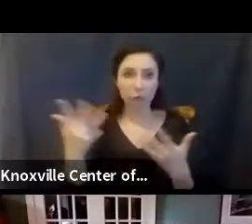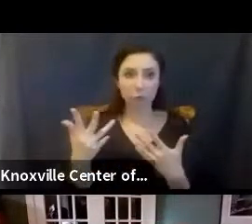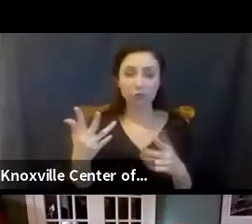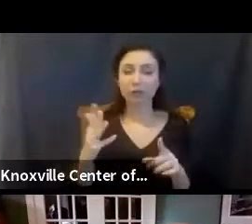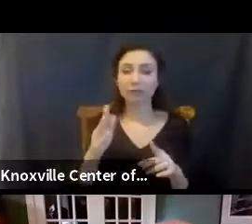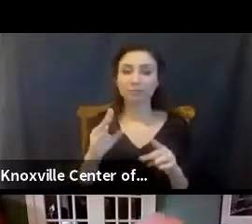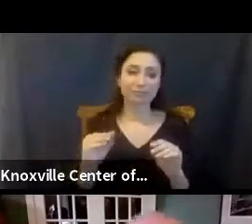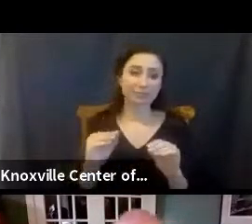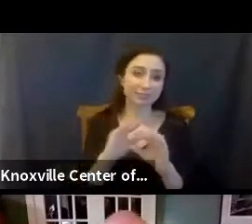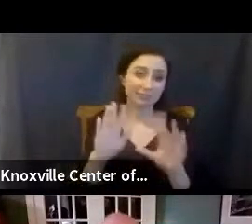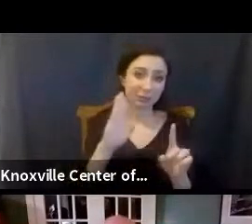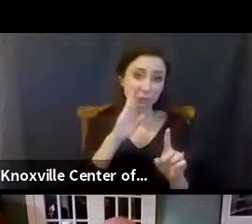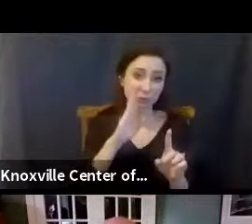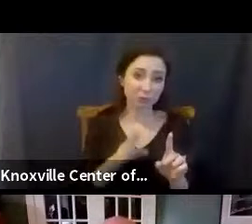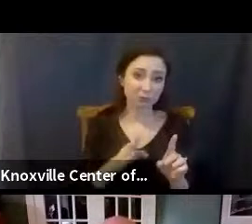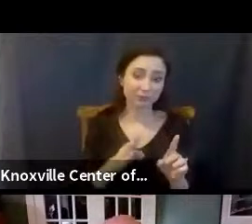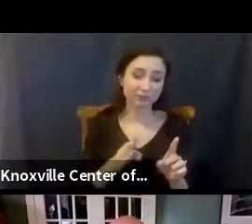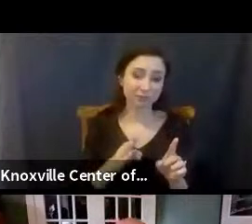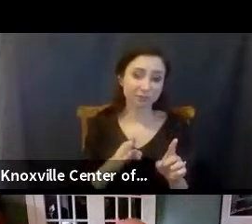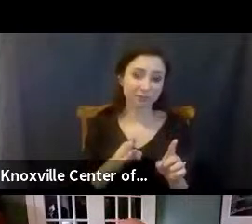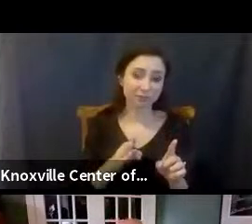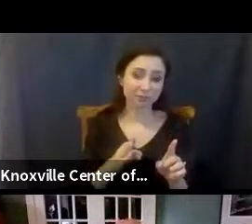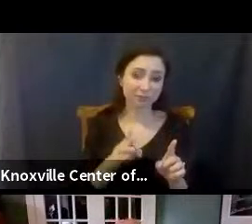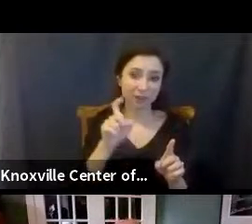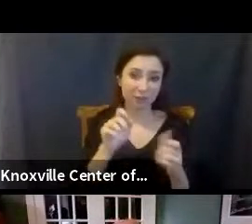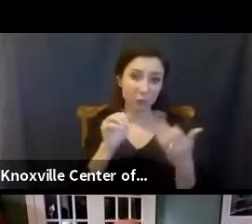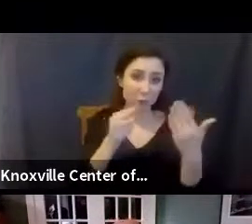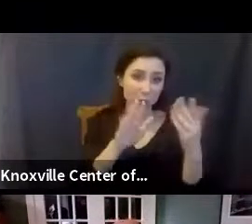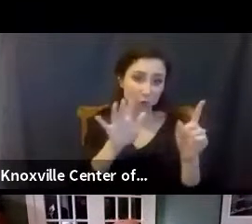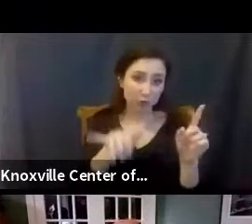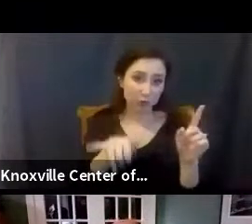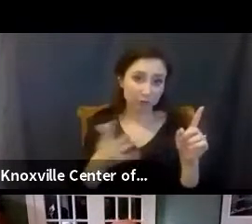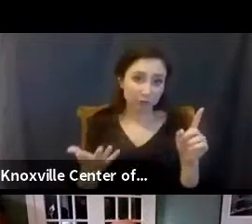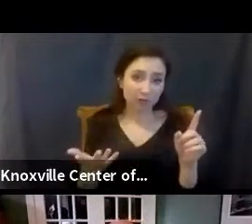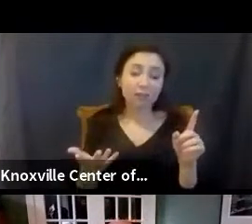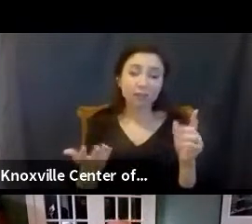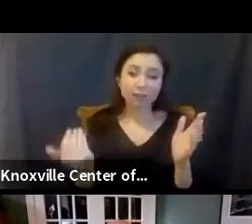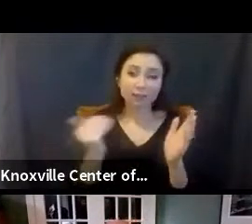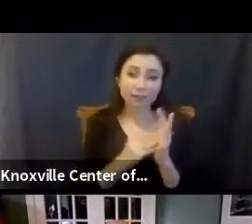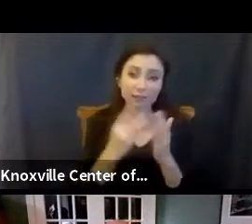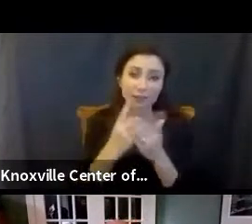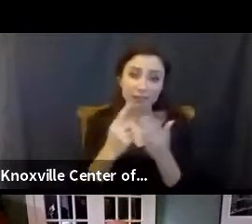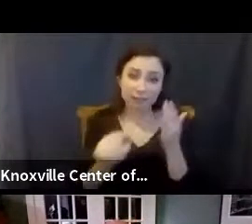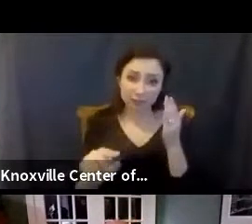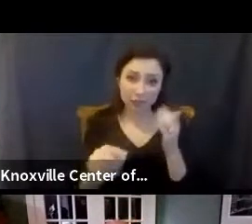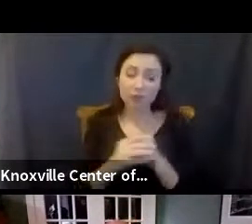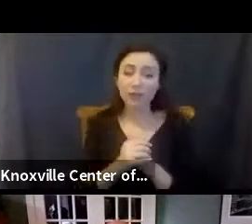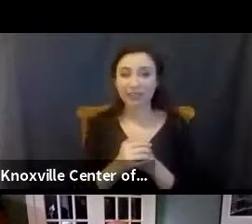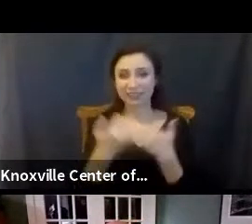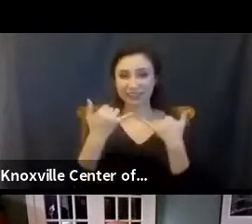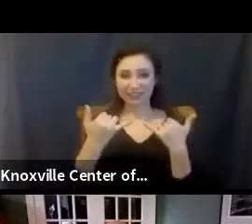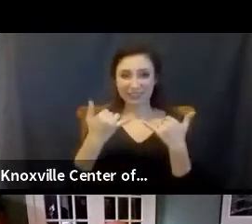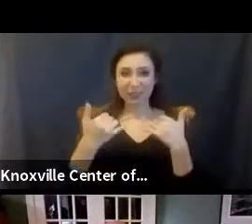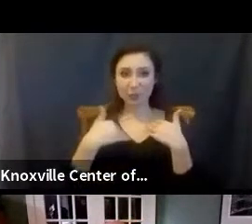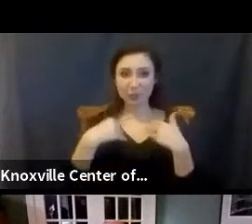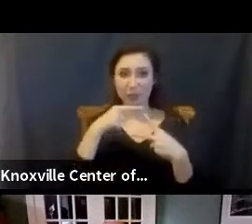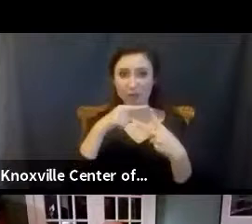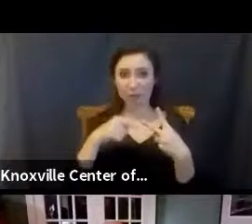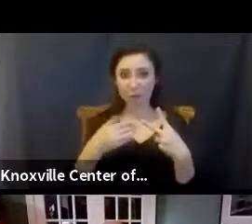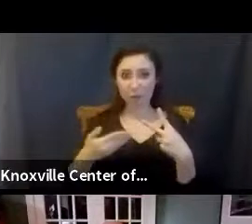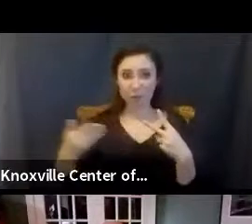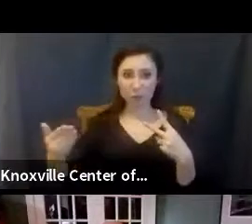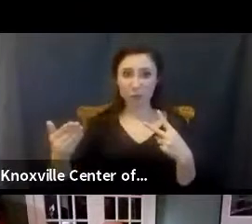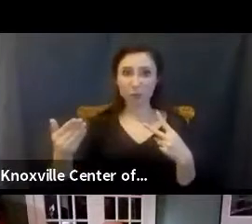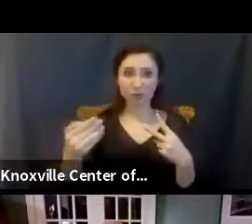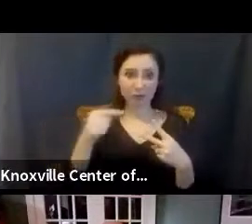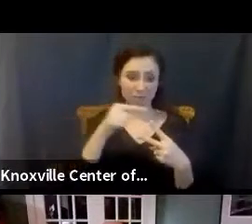be having to, you know, address that again next week, because now we've got two things that were,